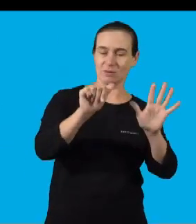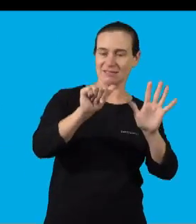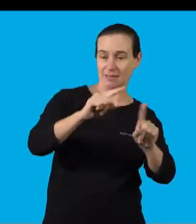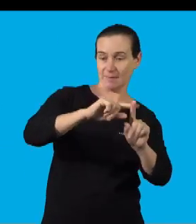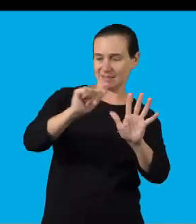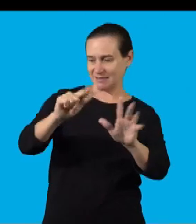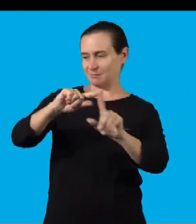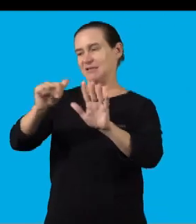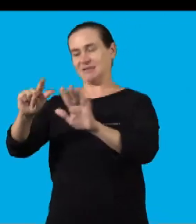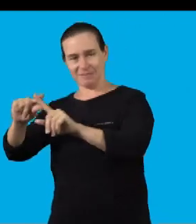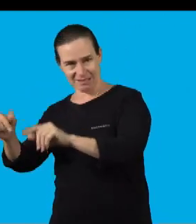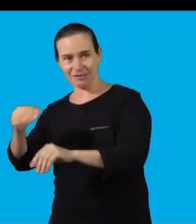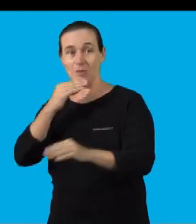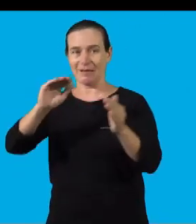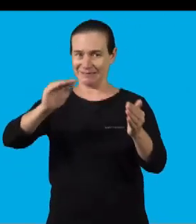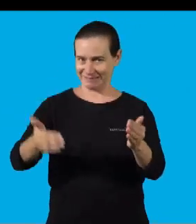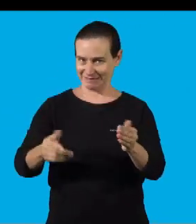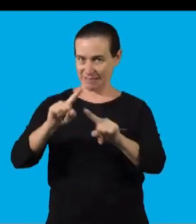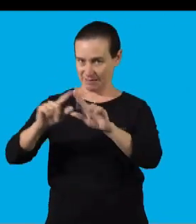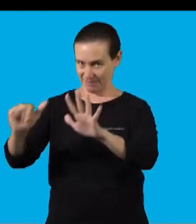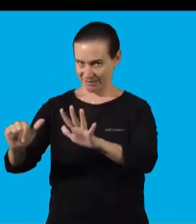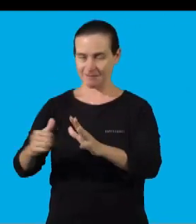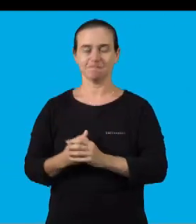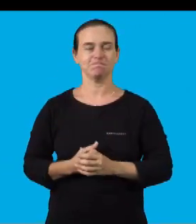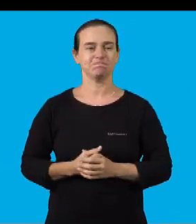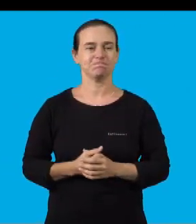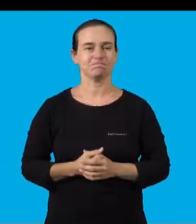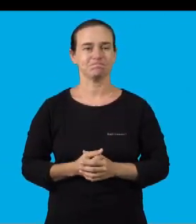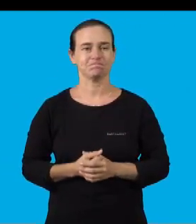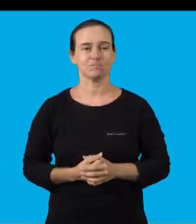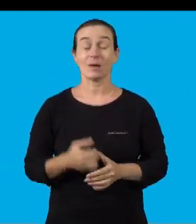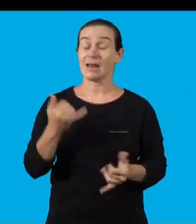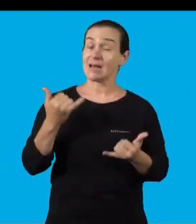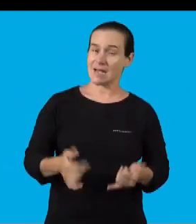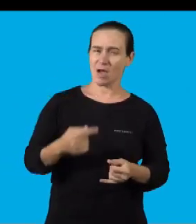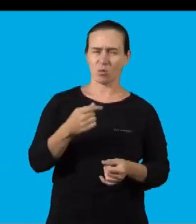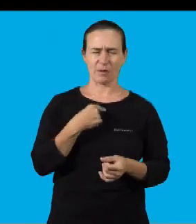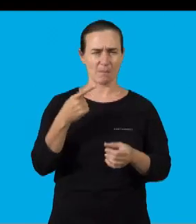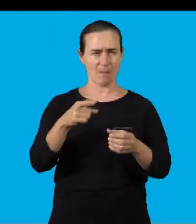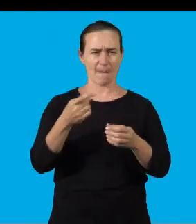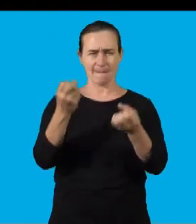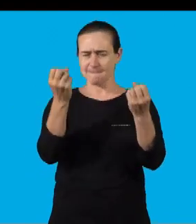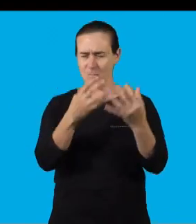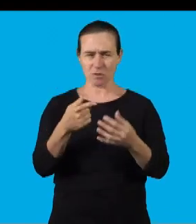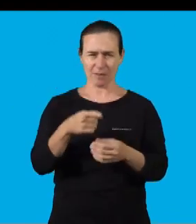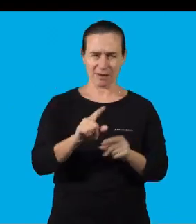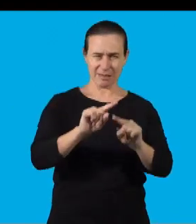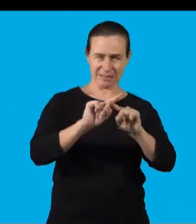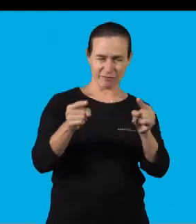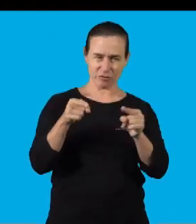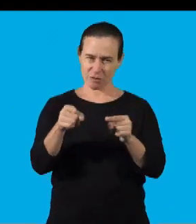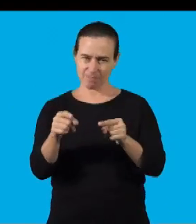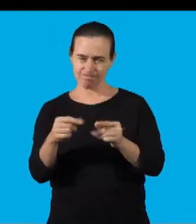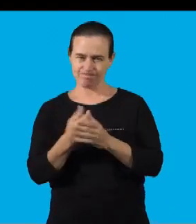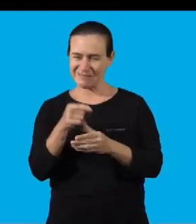of course in this case is our 6. And then we know that when we simplify or we multiply that common difference